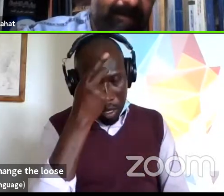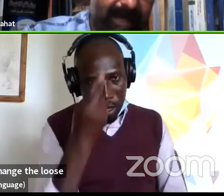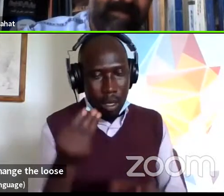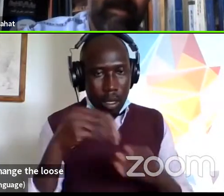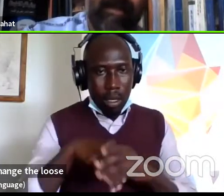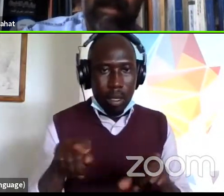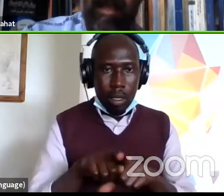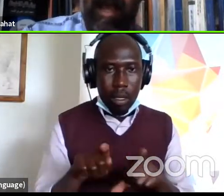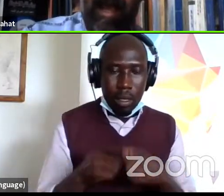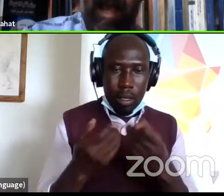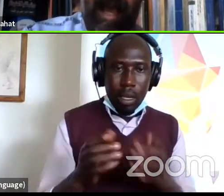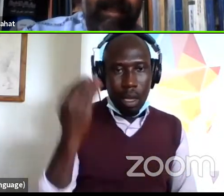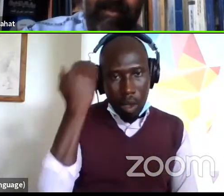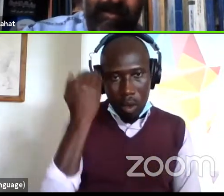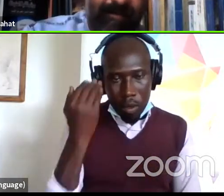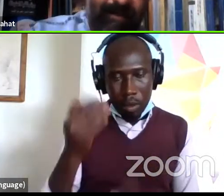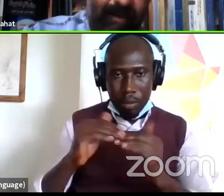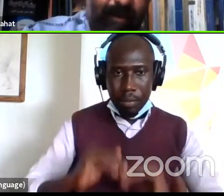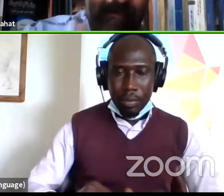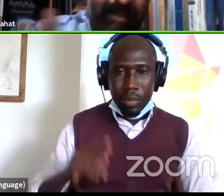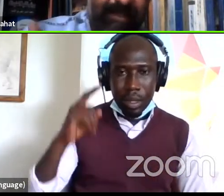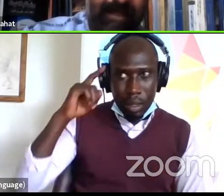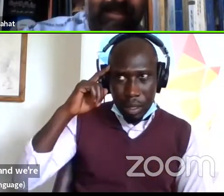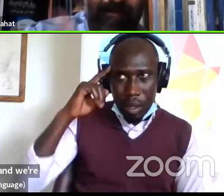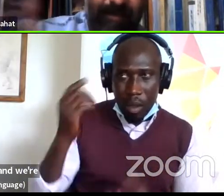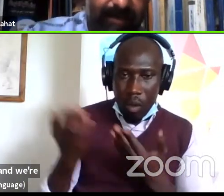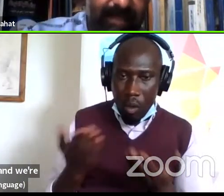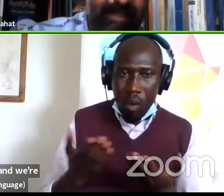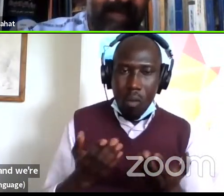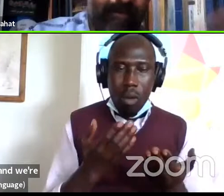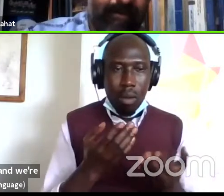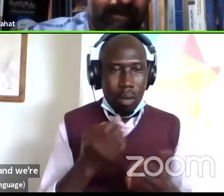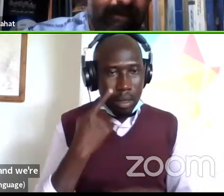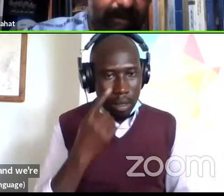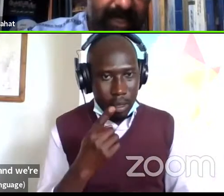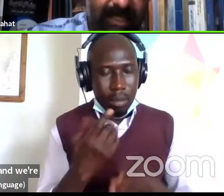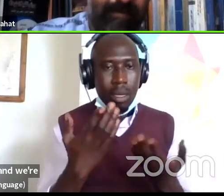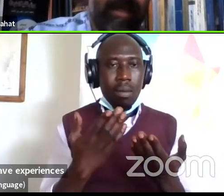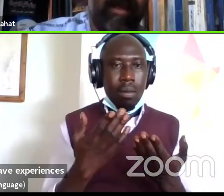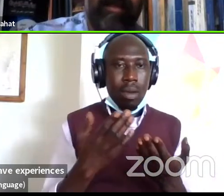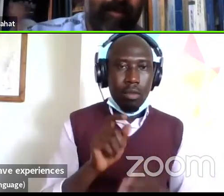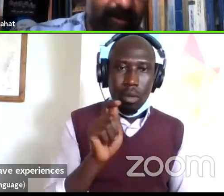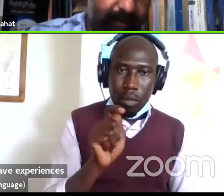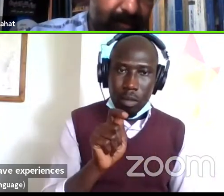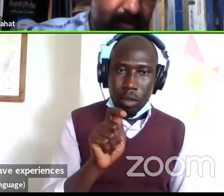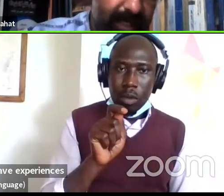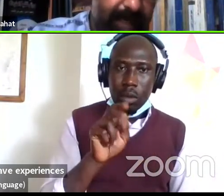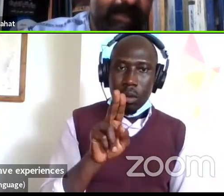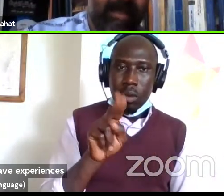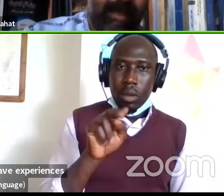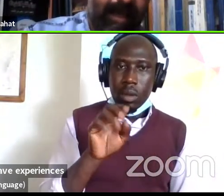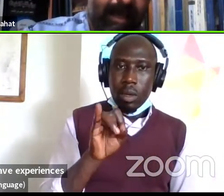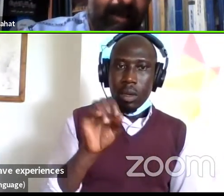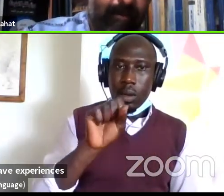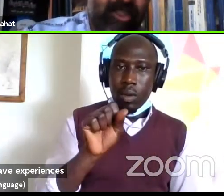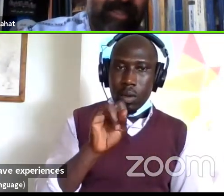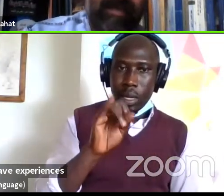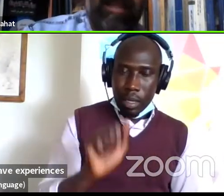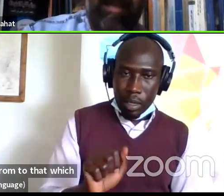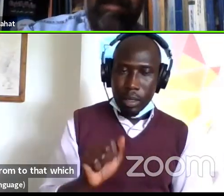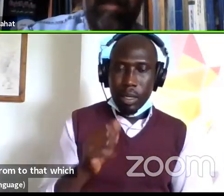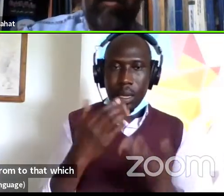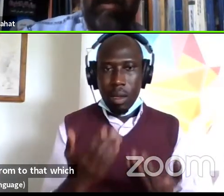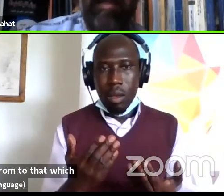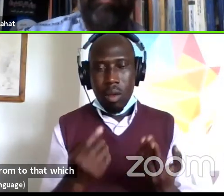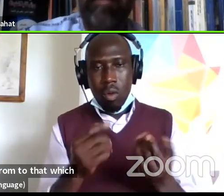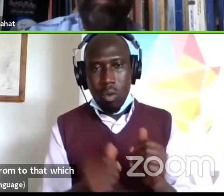in the practice. And we have experiences from Tunisia, from Egypt, and also from Sudan, which